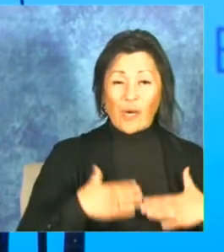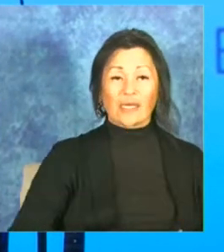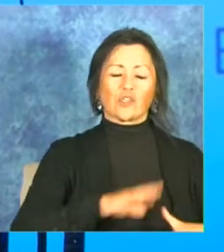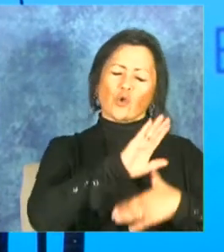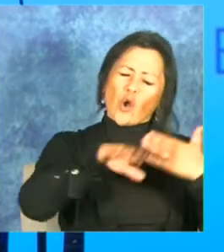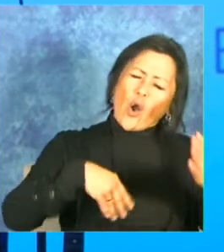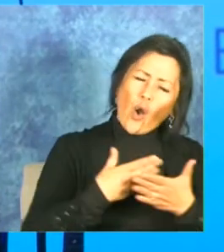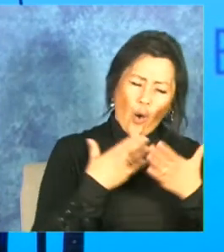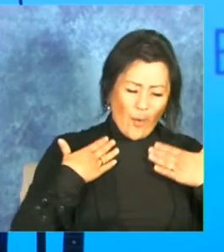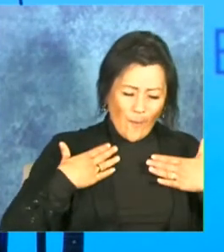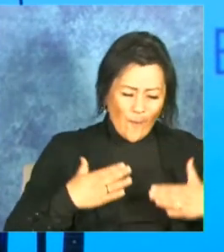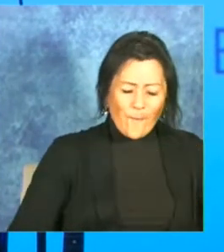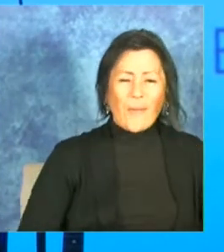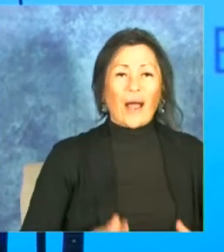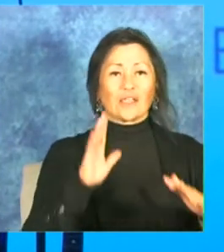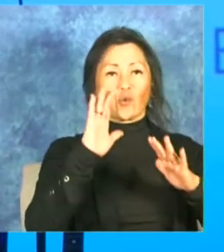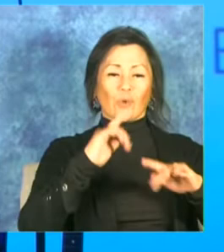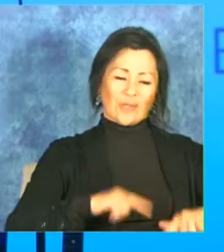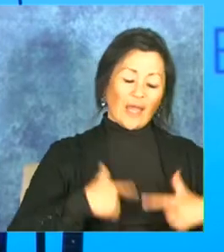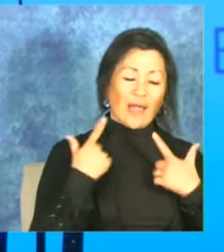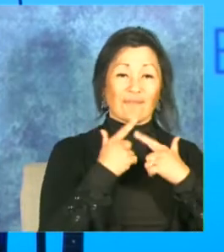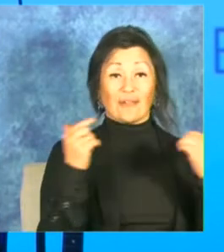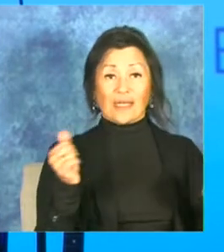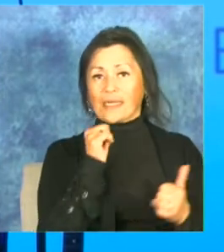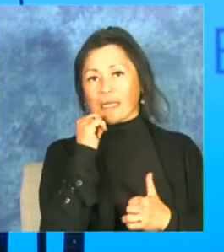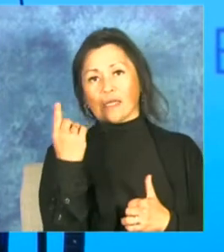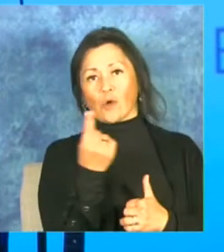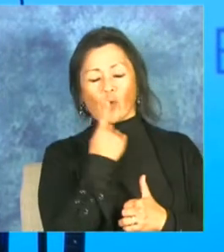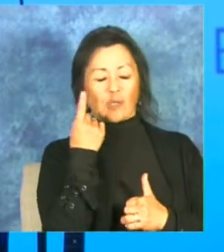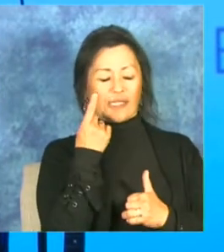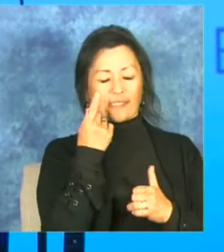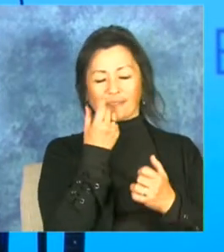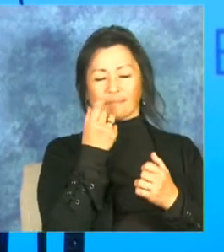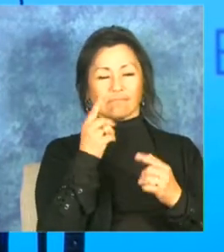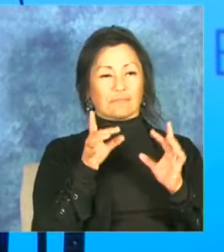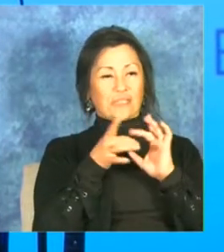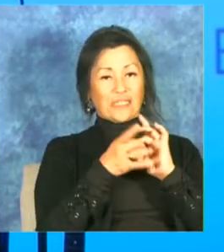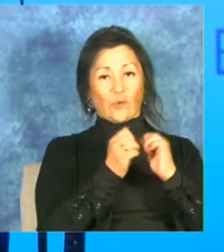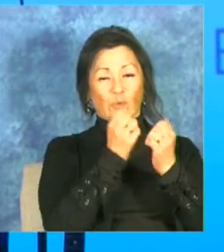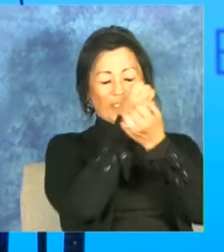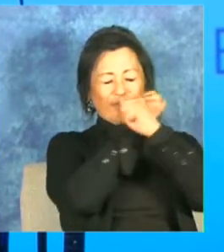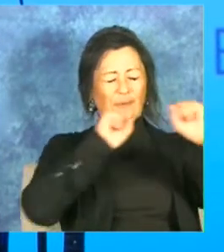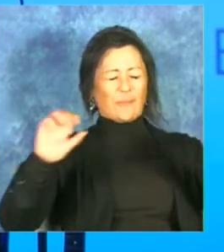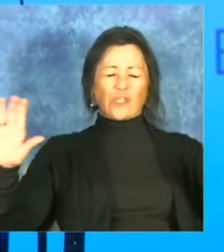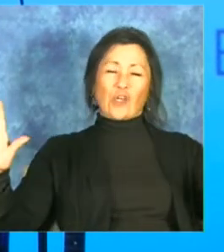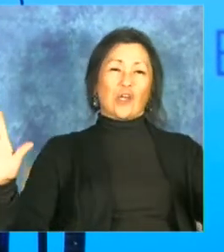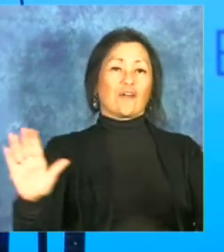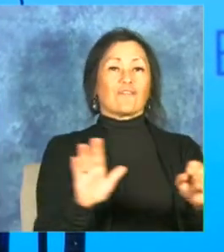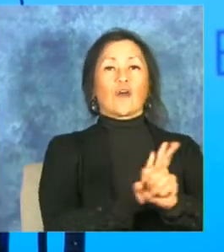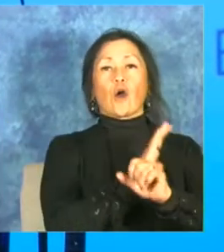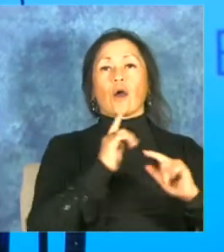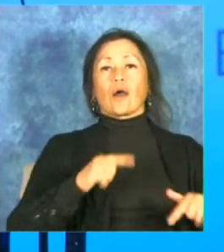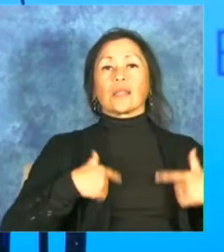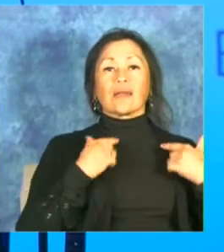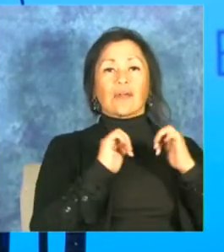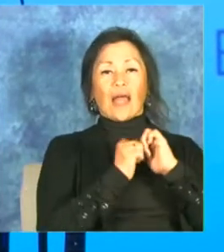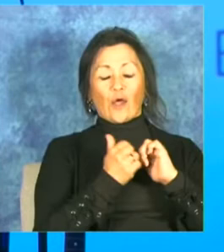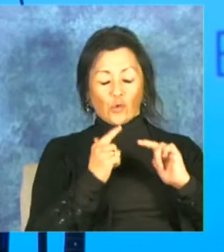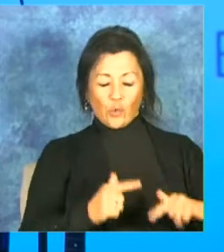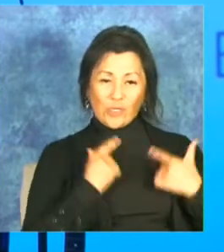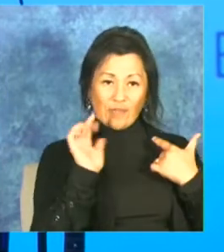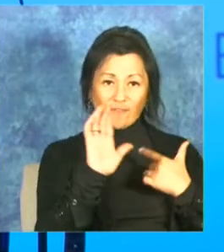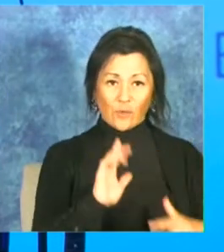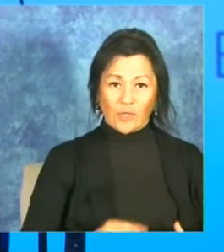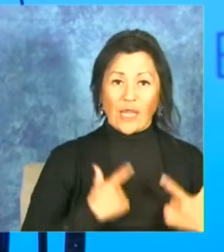whole being. It's not just about your salvation. It's about your entirety of life, how you live your